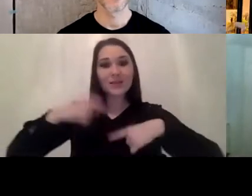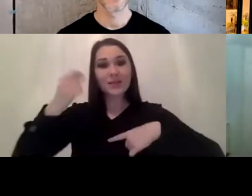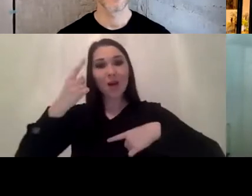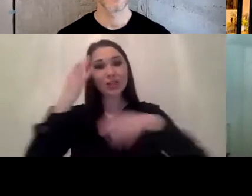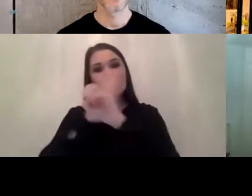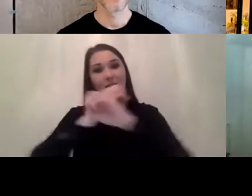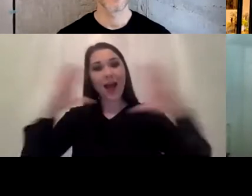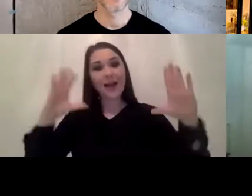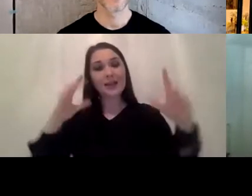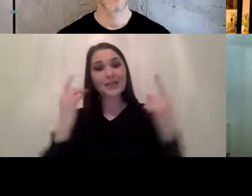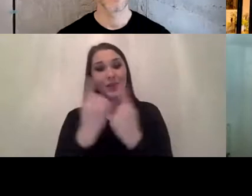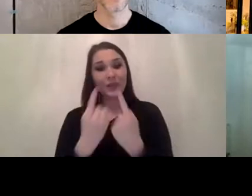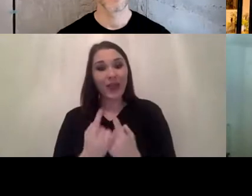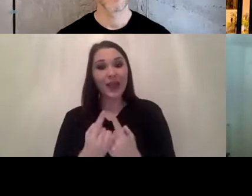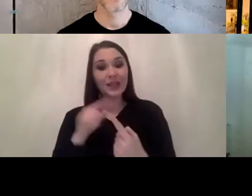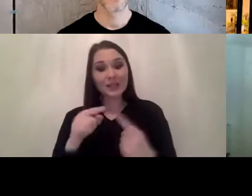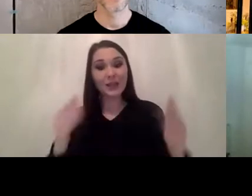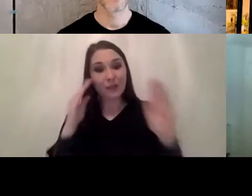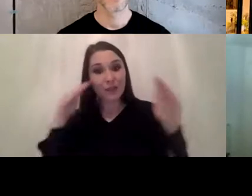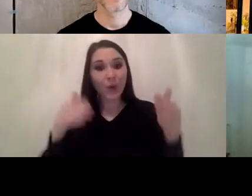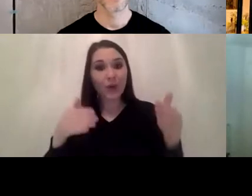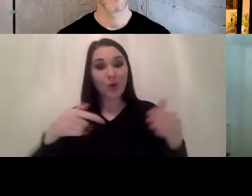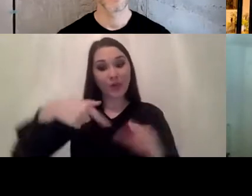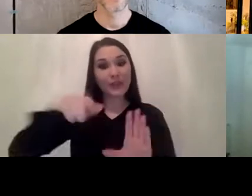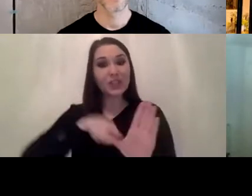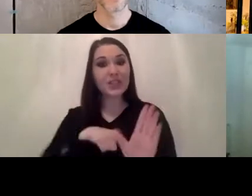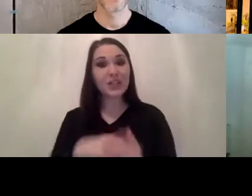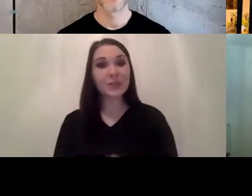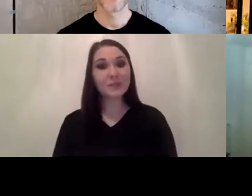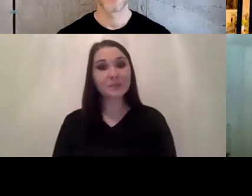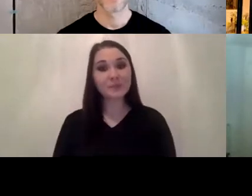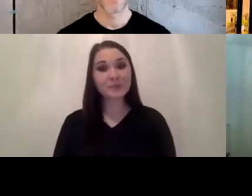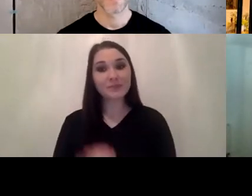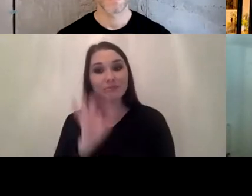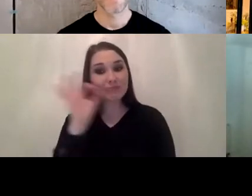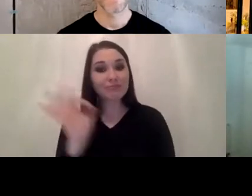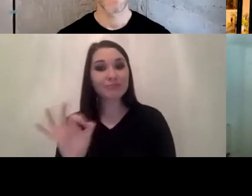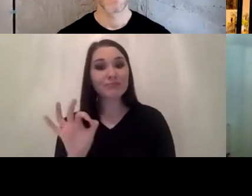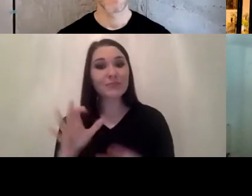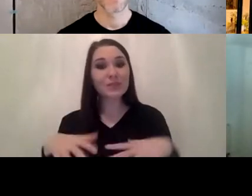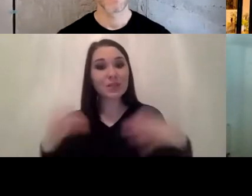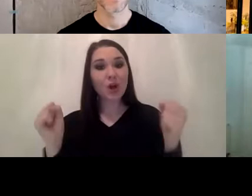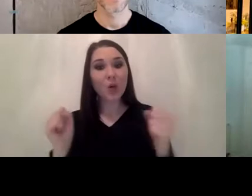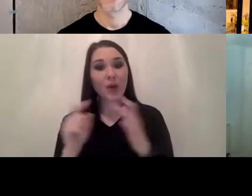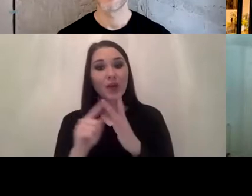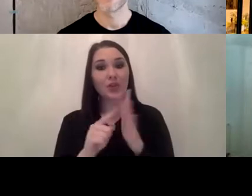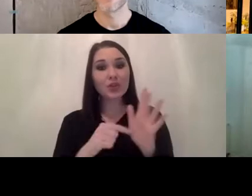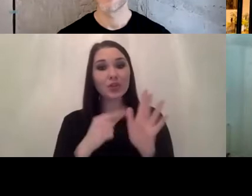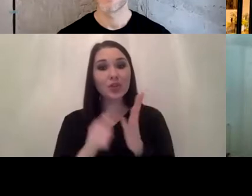are the kind of things that we will be focusing on this year. So I would like to start with Julie, if